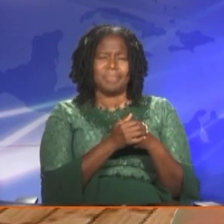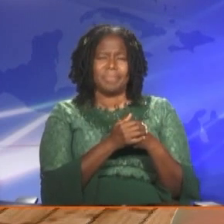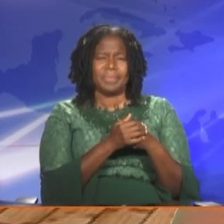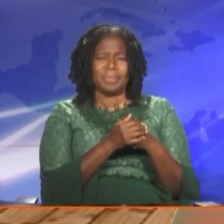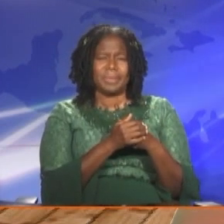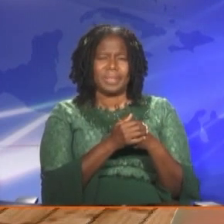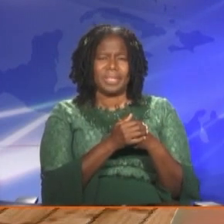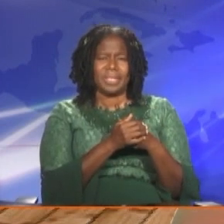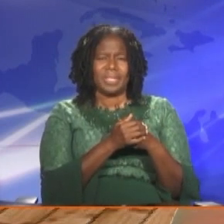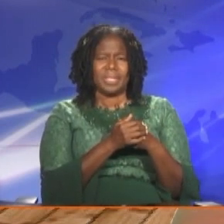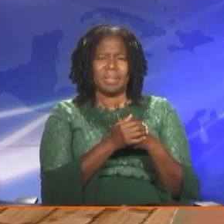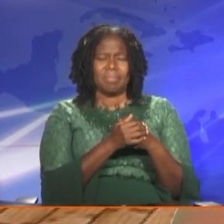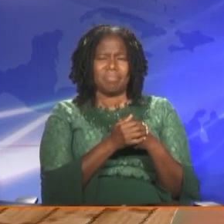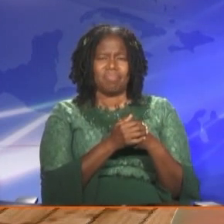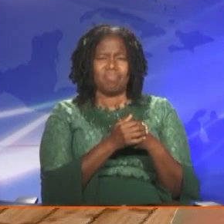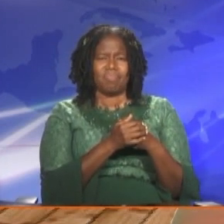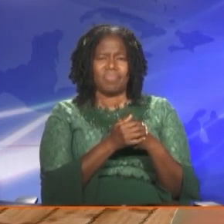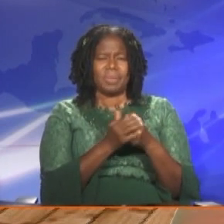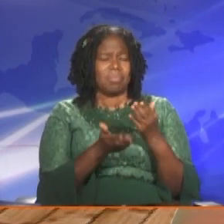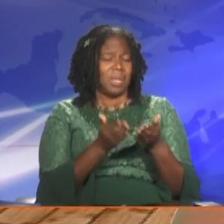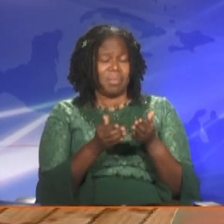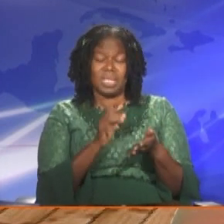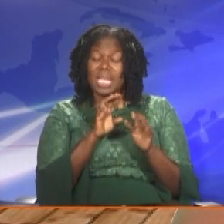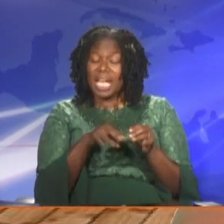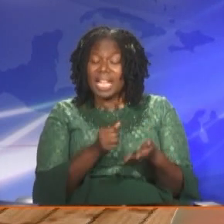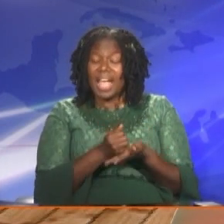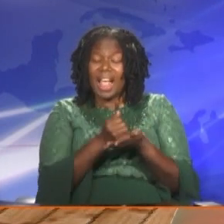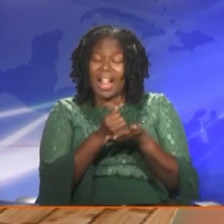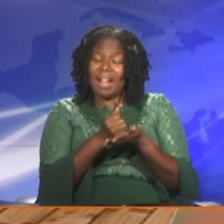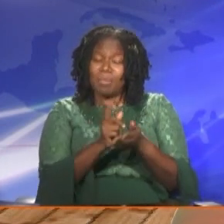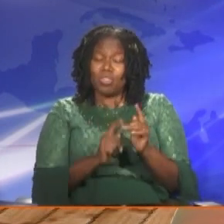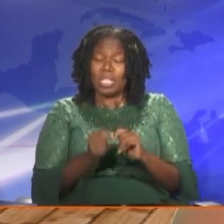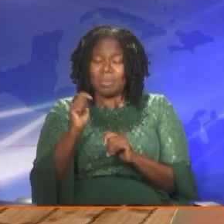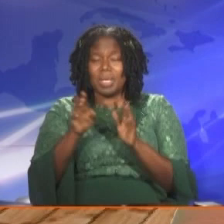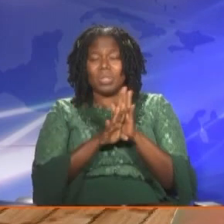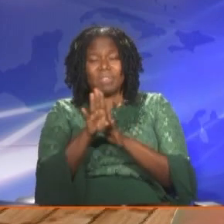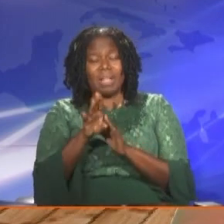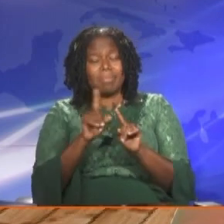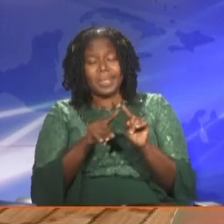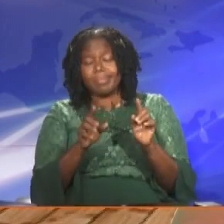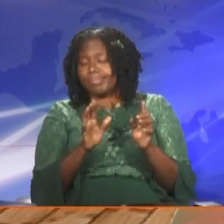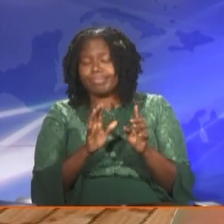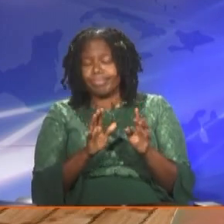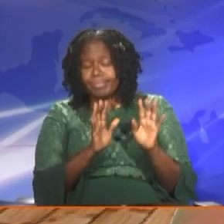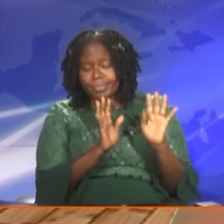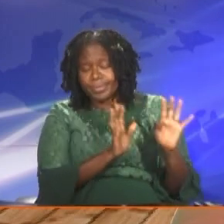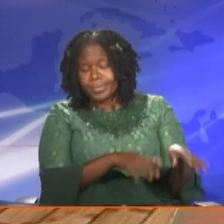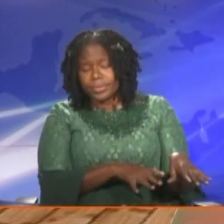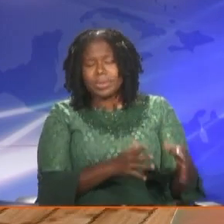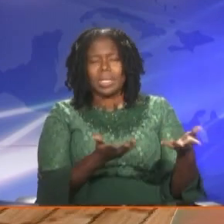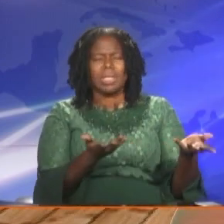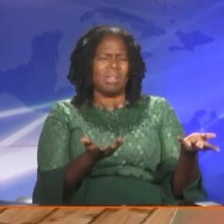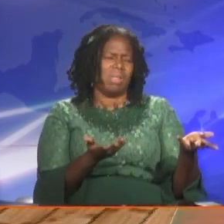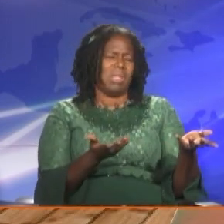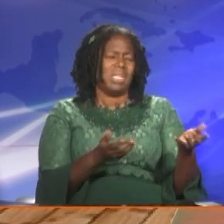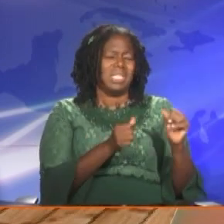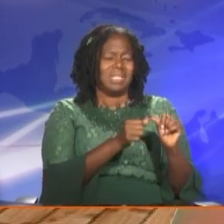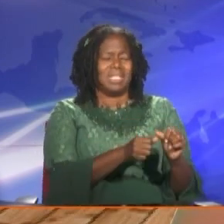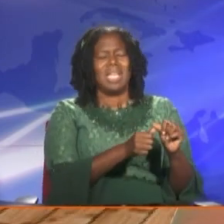be very helpful to the society. And so those are some of the long-term impact